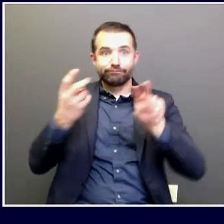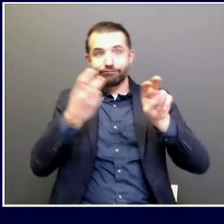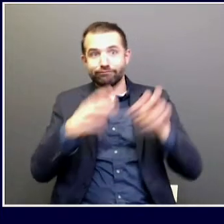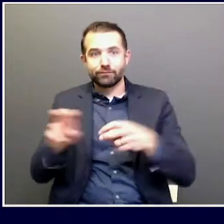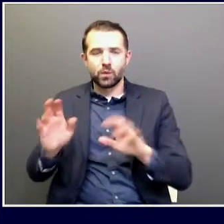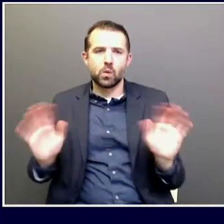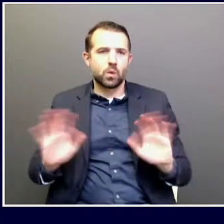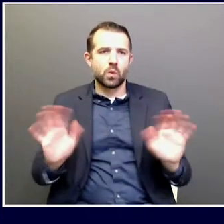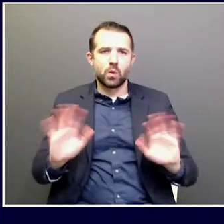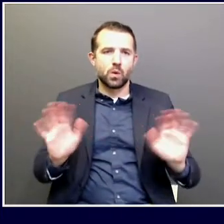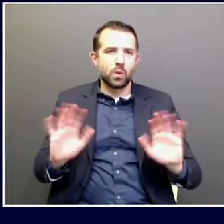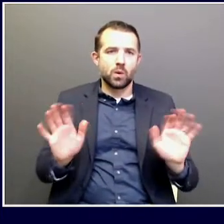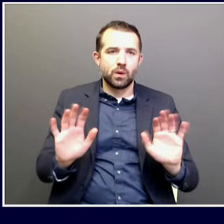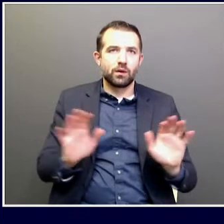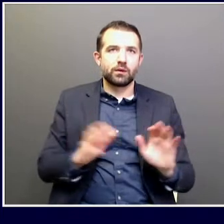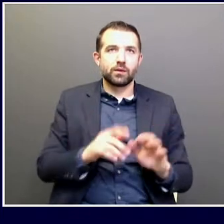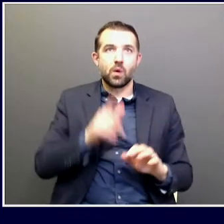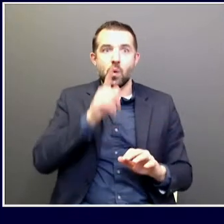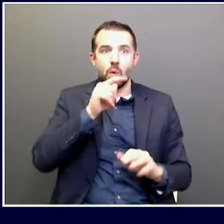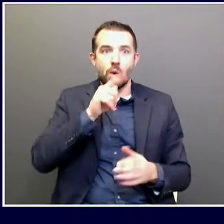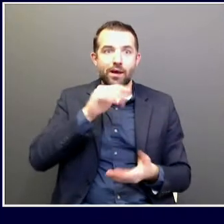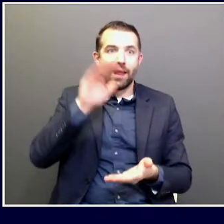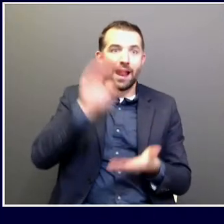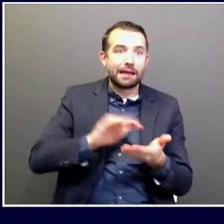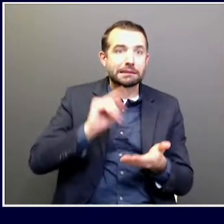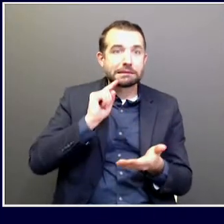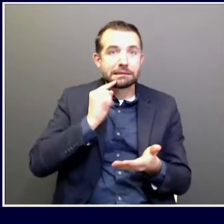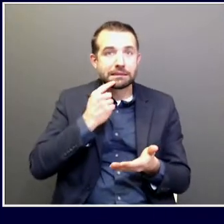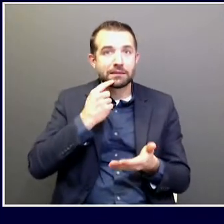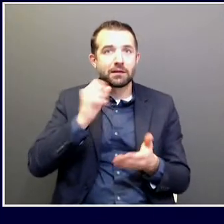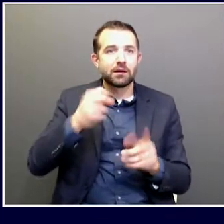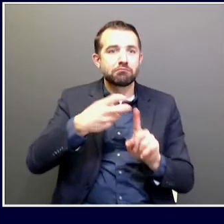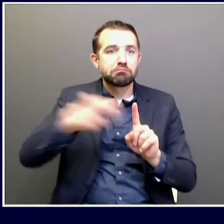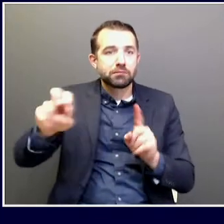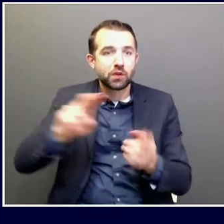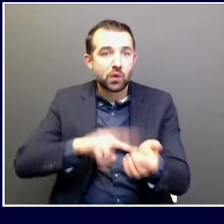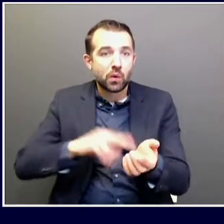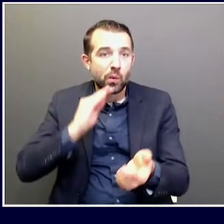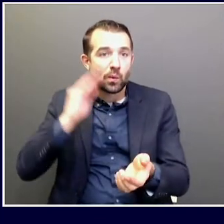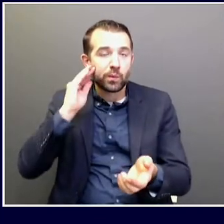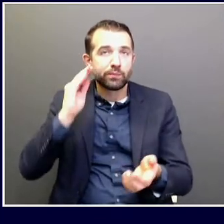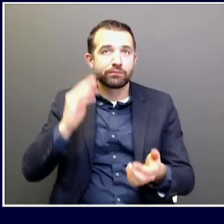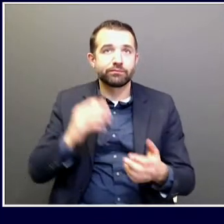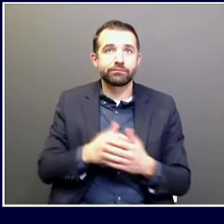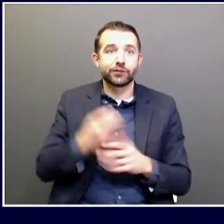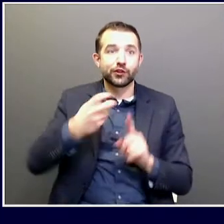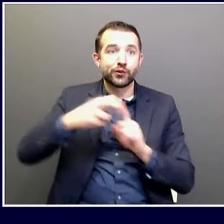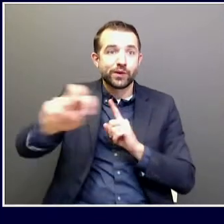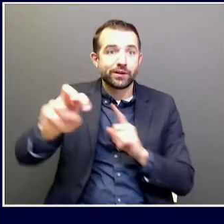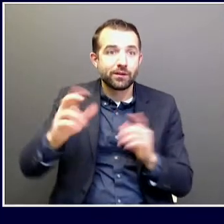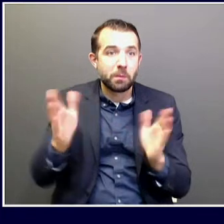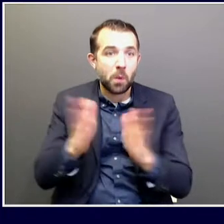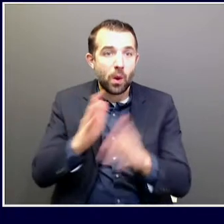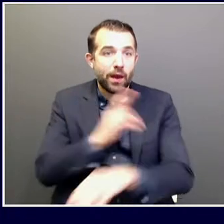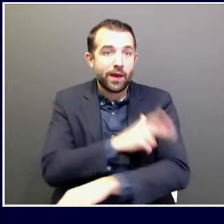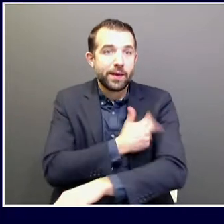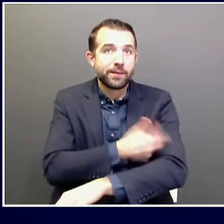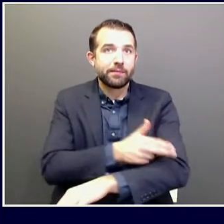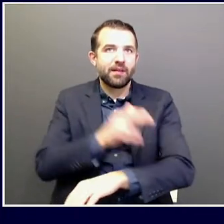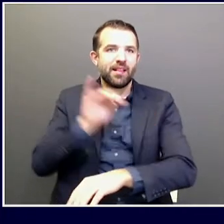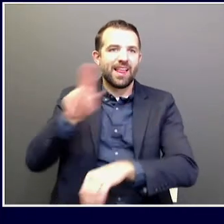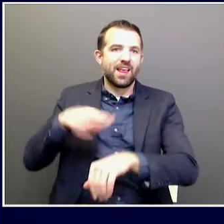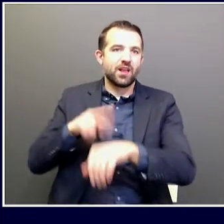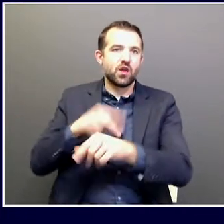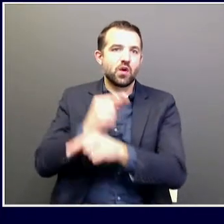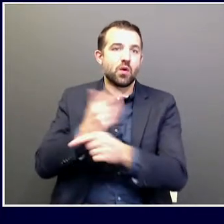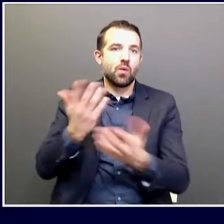in healthcare facilities will take, we think, a significant amount of pressure off of those critical care and